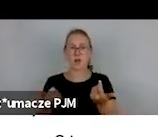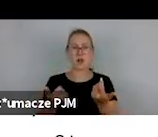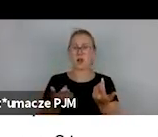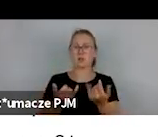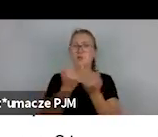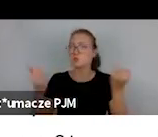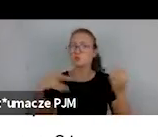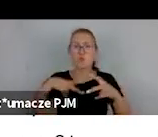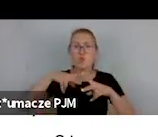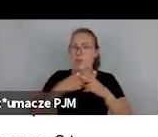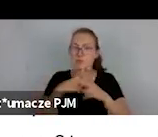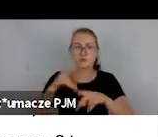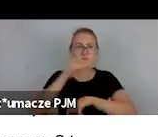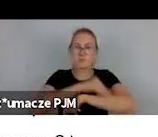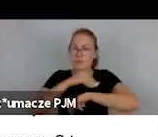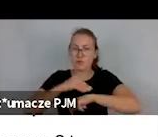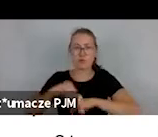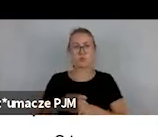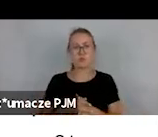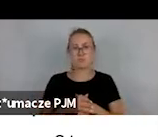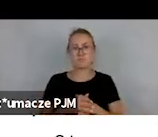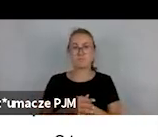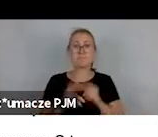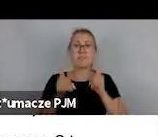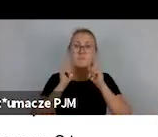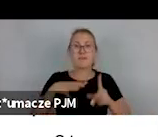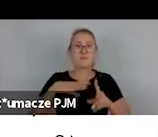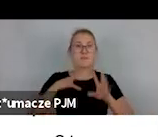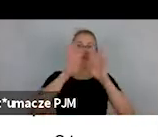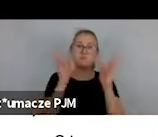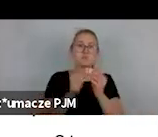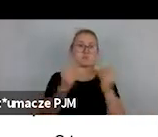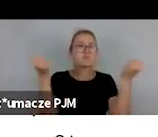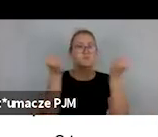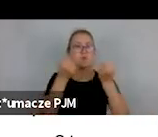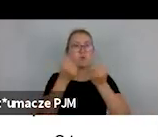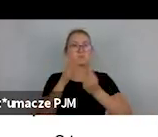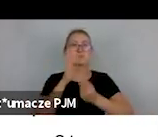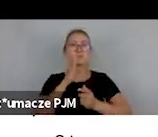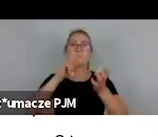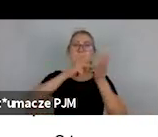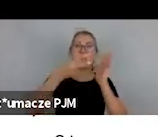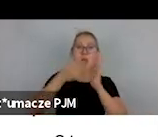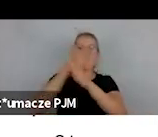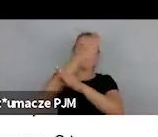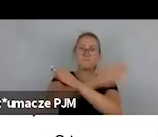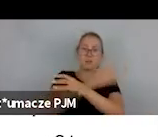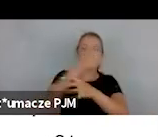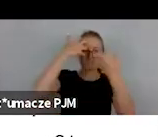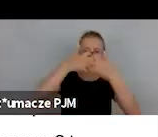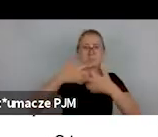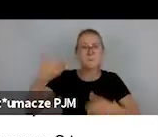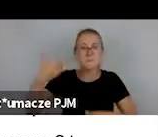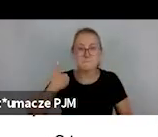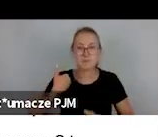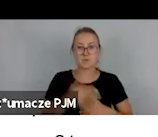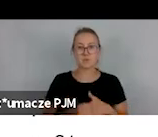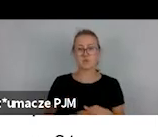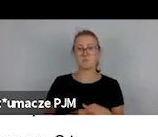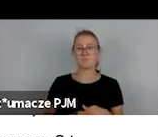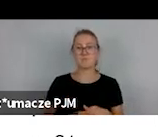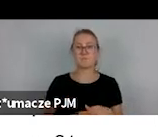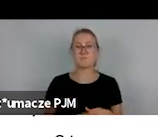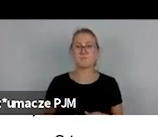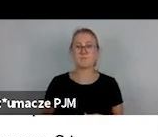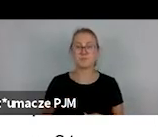a multi-stakeholder approach that brings all of the key actors together. And for those of